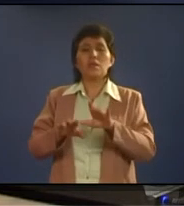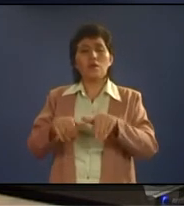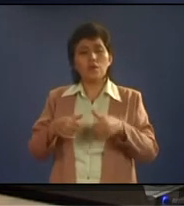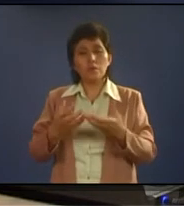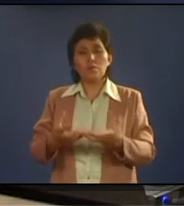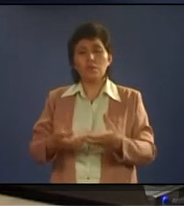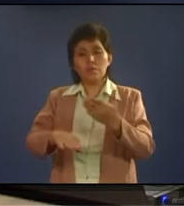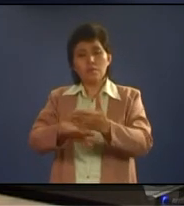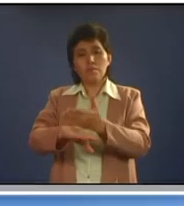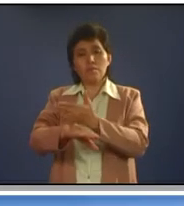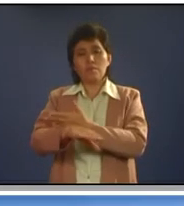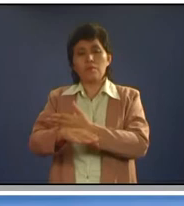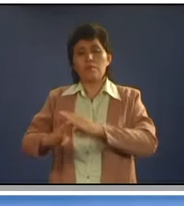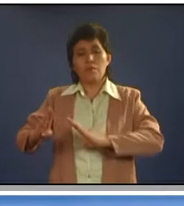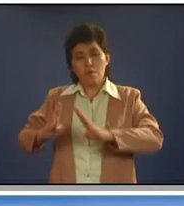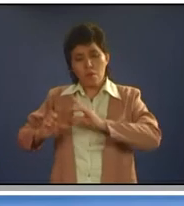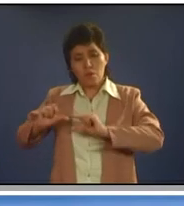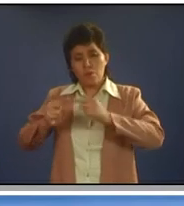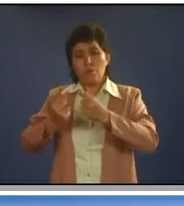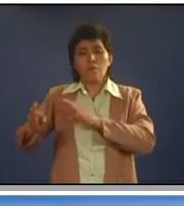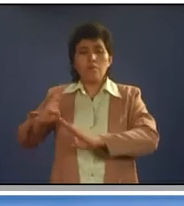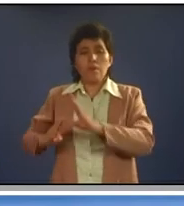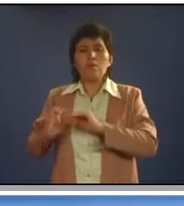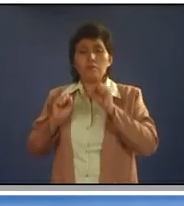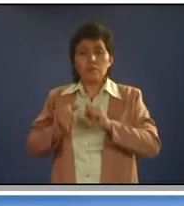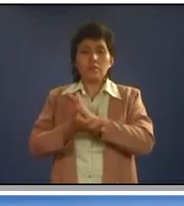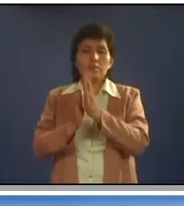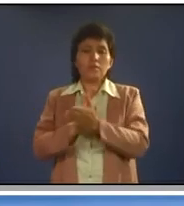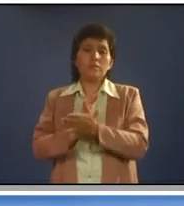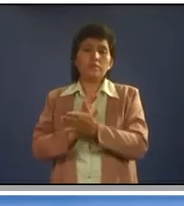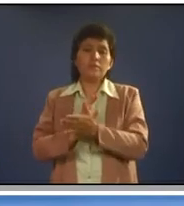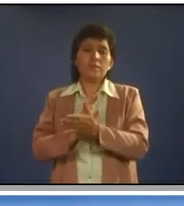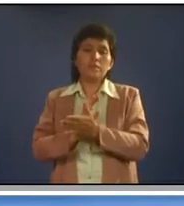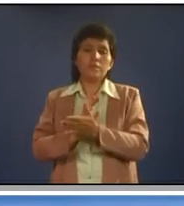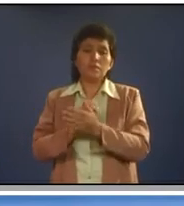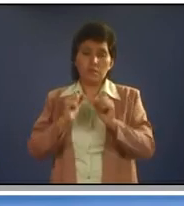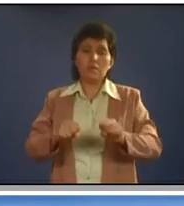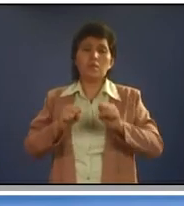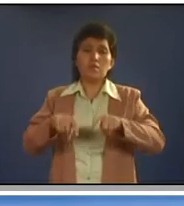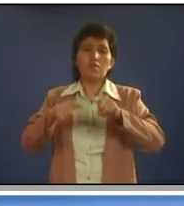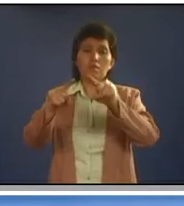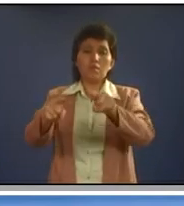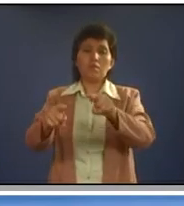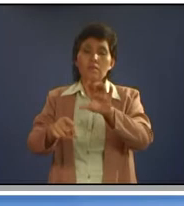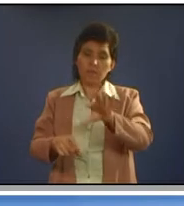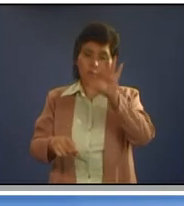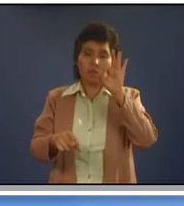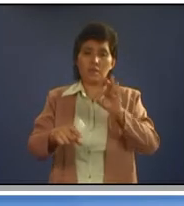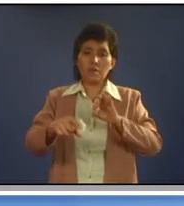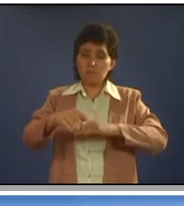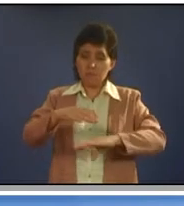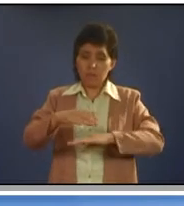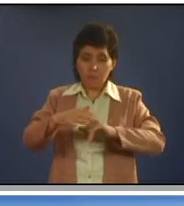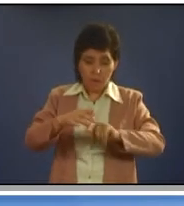want to improve your intergroup behavior? First, you can go for bargaining. And next one, you can go for finding common